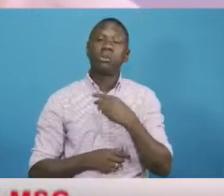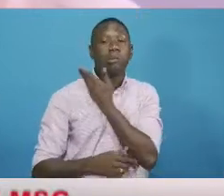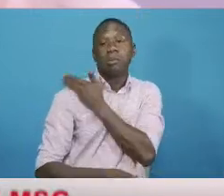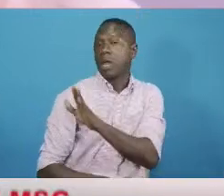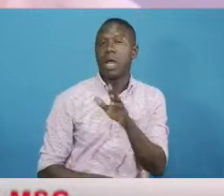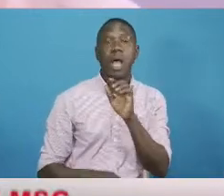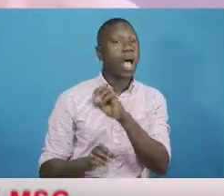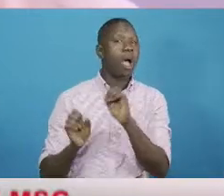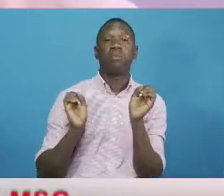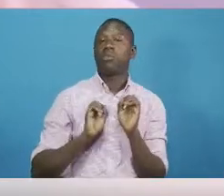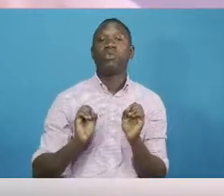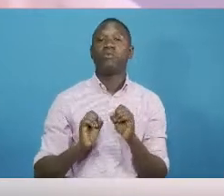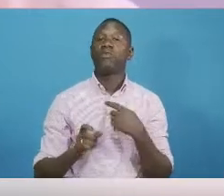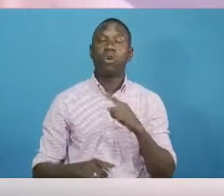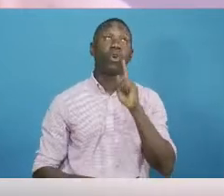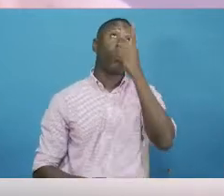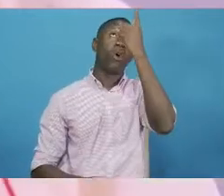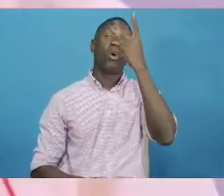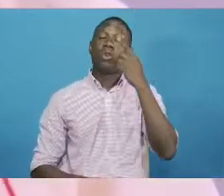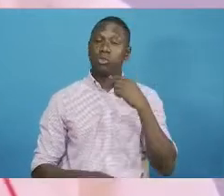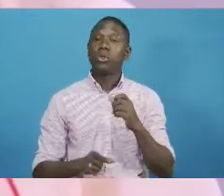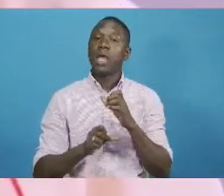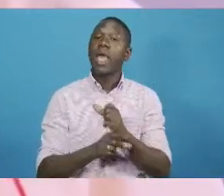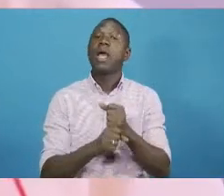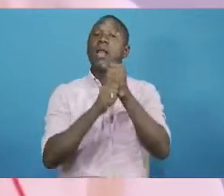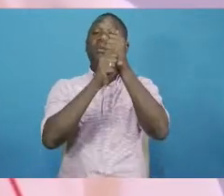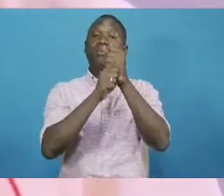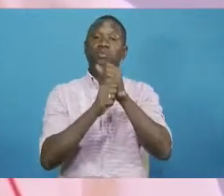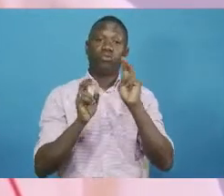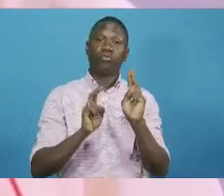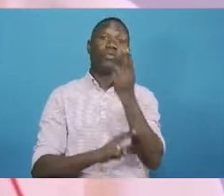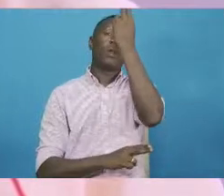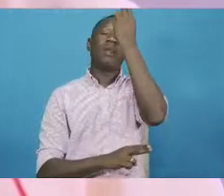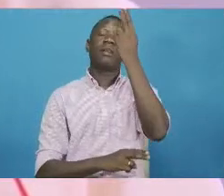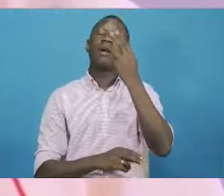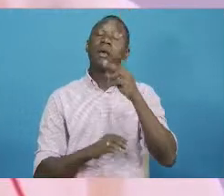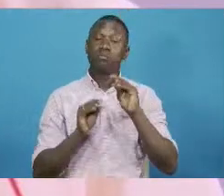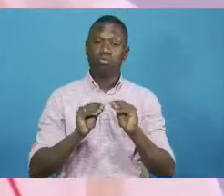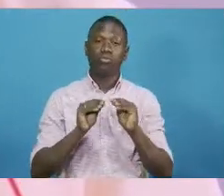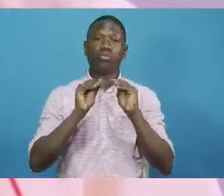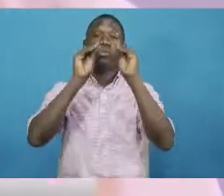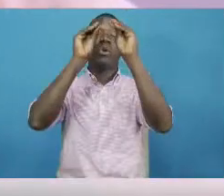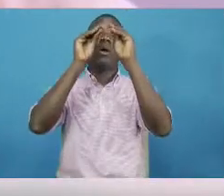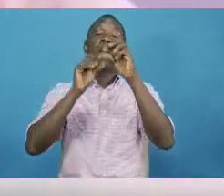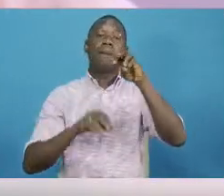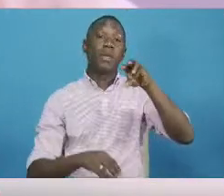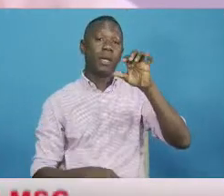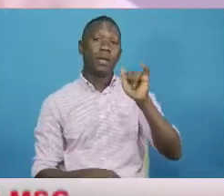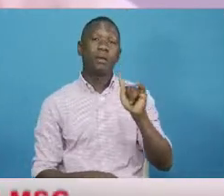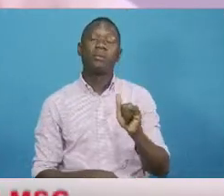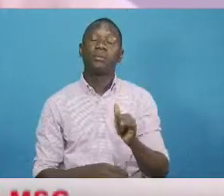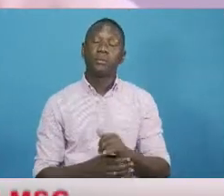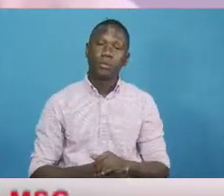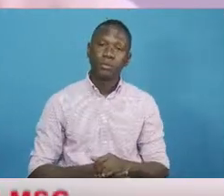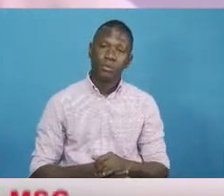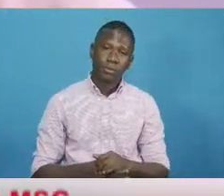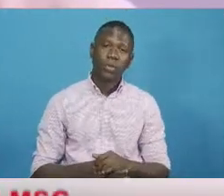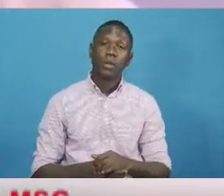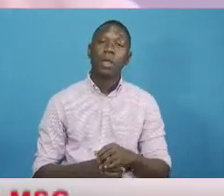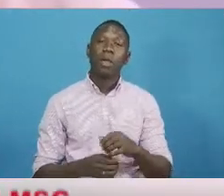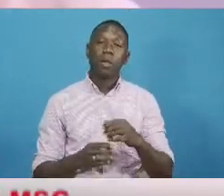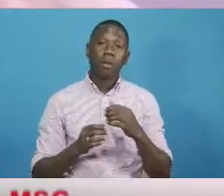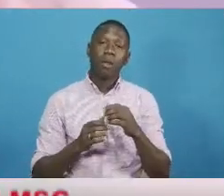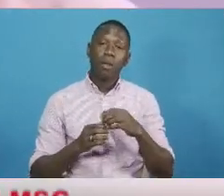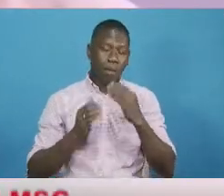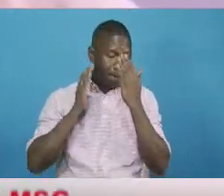constantly exalted and glorified Mary beyond her weakness and expectations. Bishop Mendy also